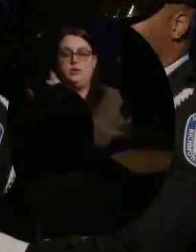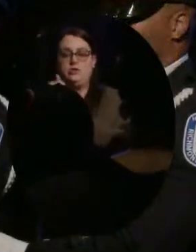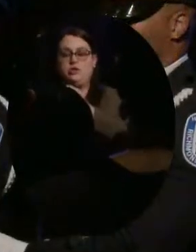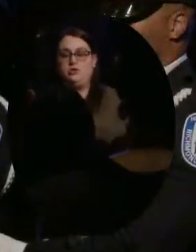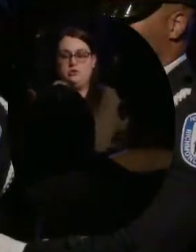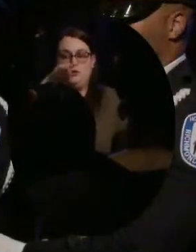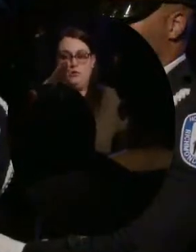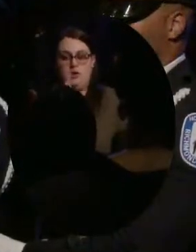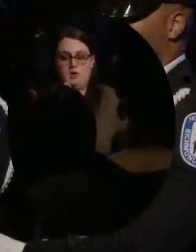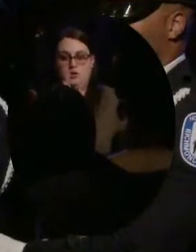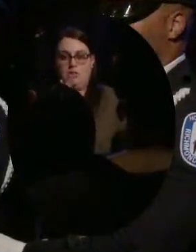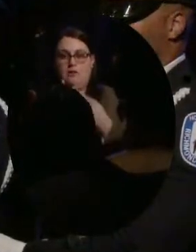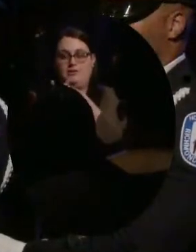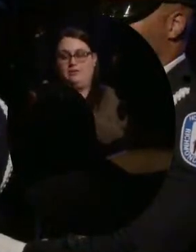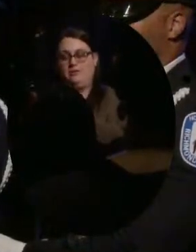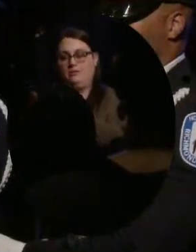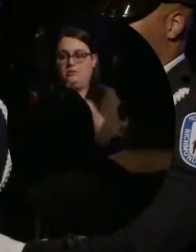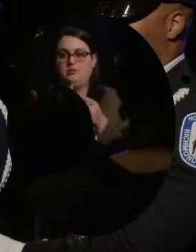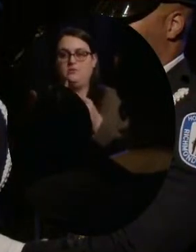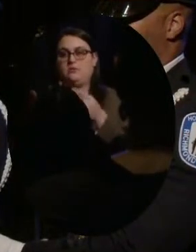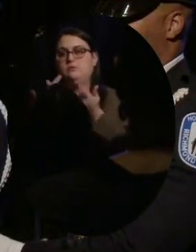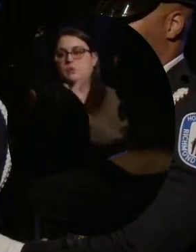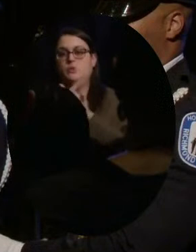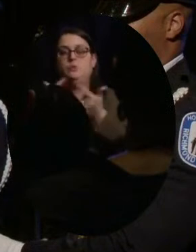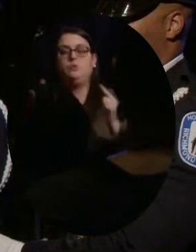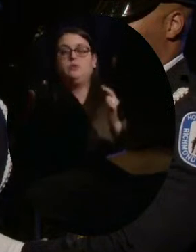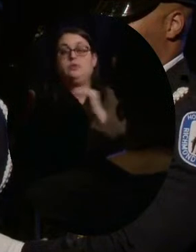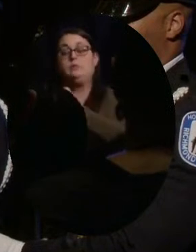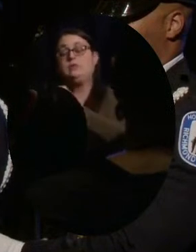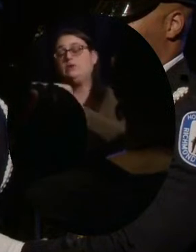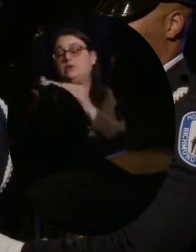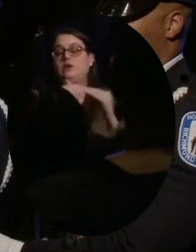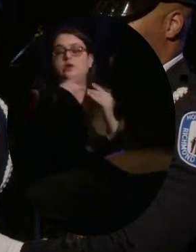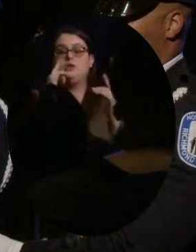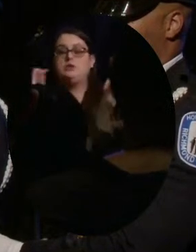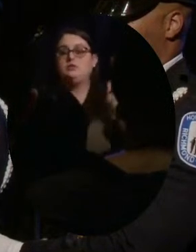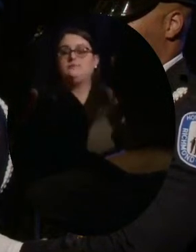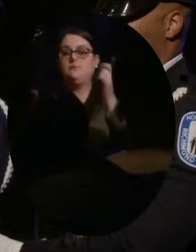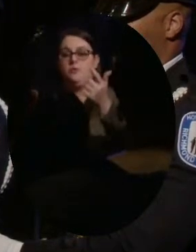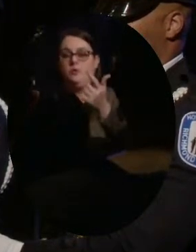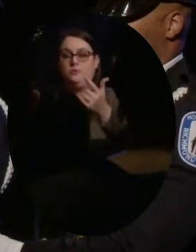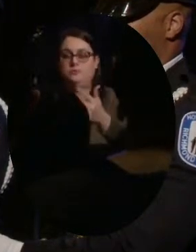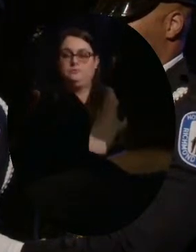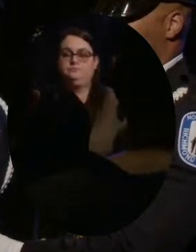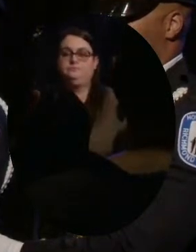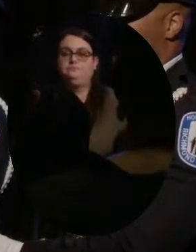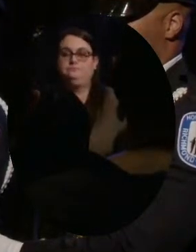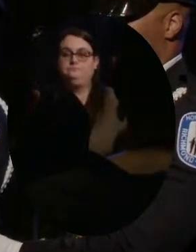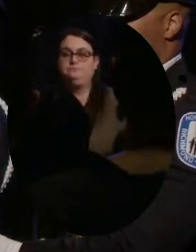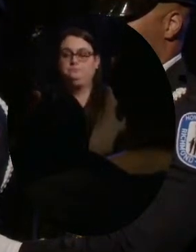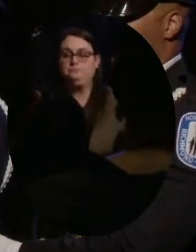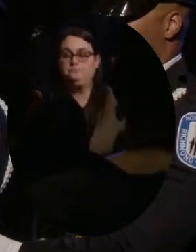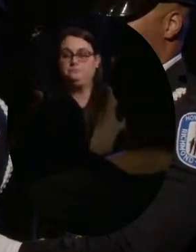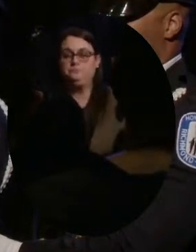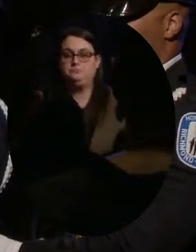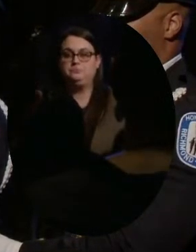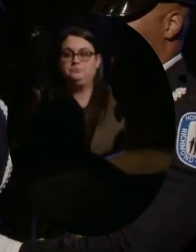one nation, under God, indivisible, with liberty and justice for all.